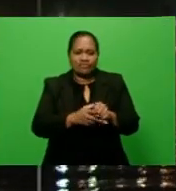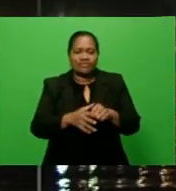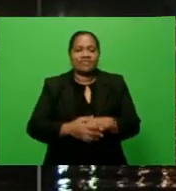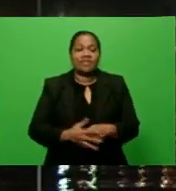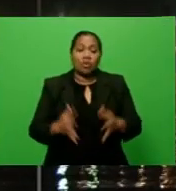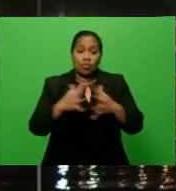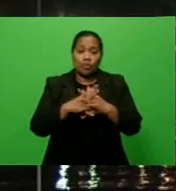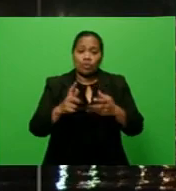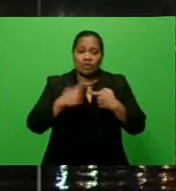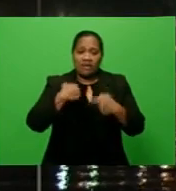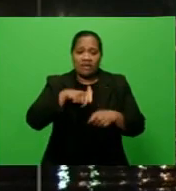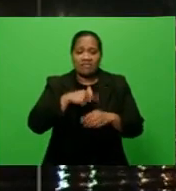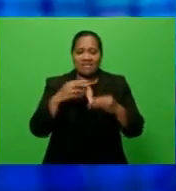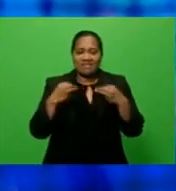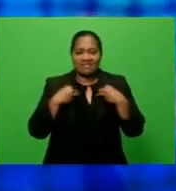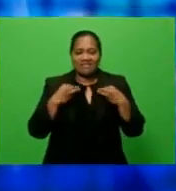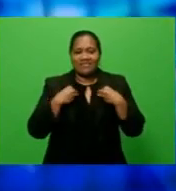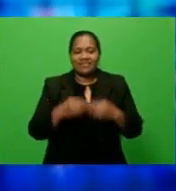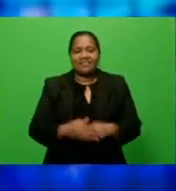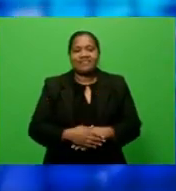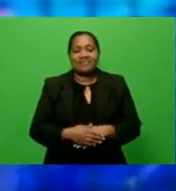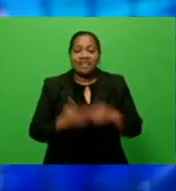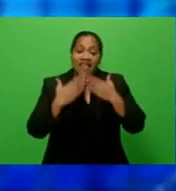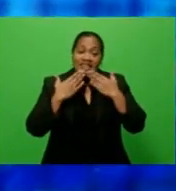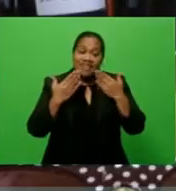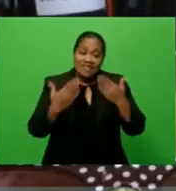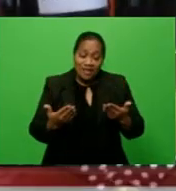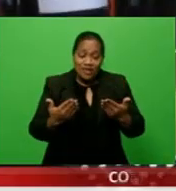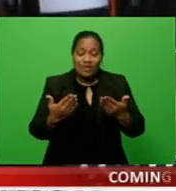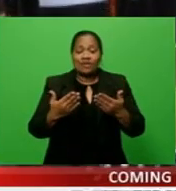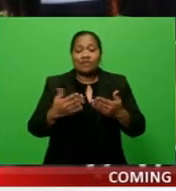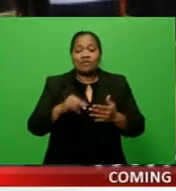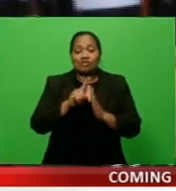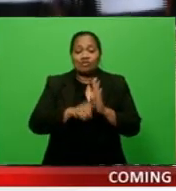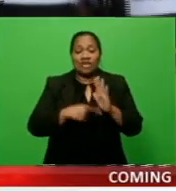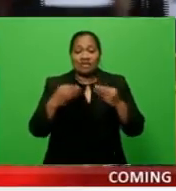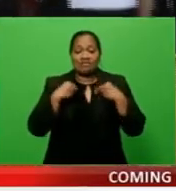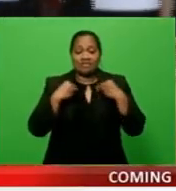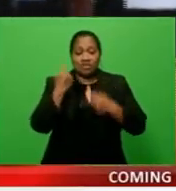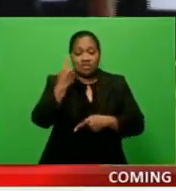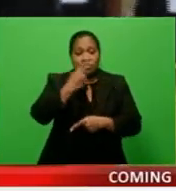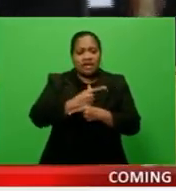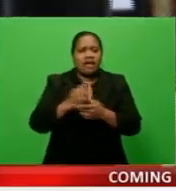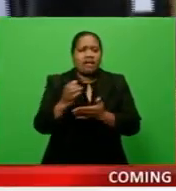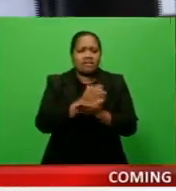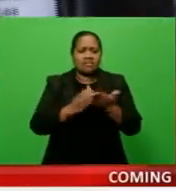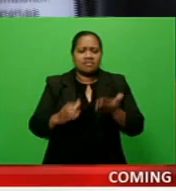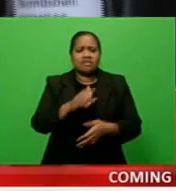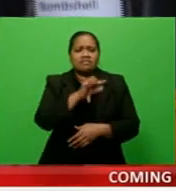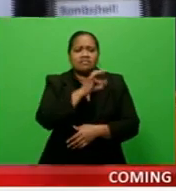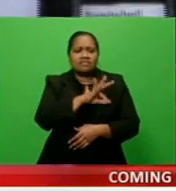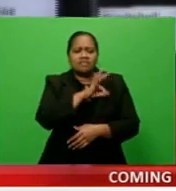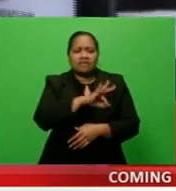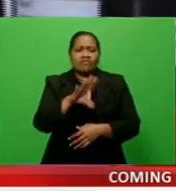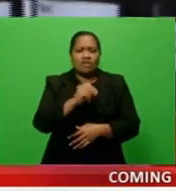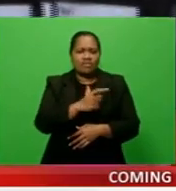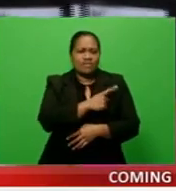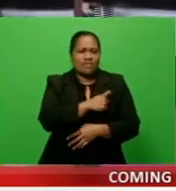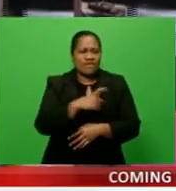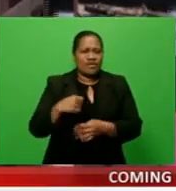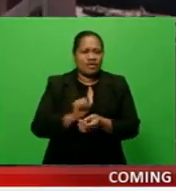with business. Thanks, Jackie. In business tonight, customers benefiting from perfume duty